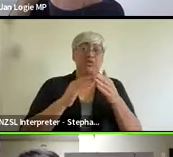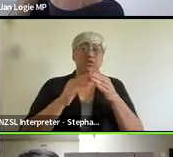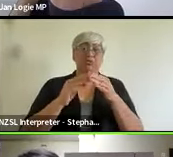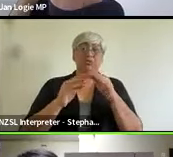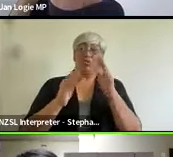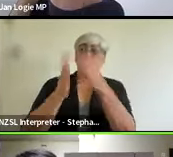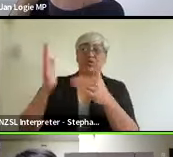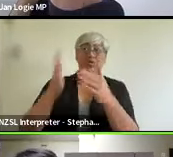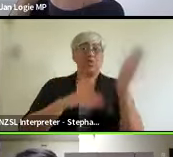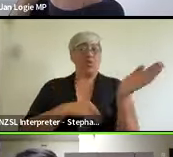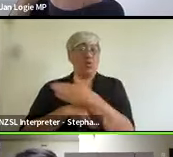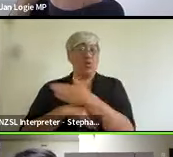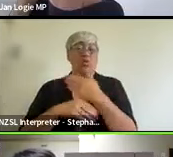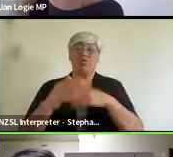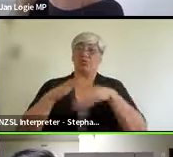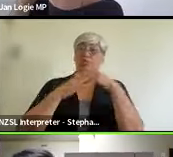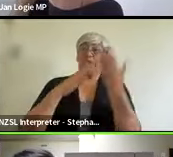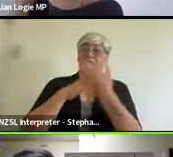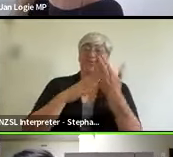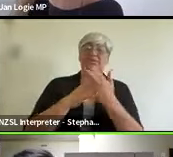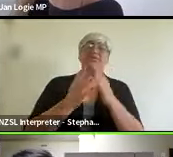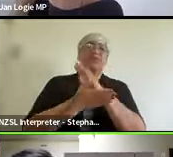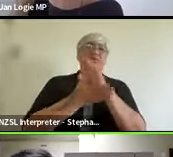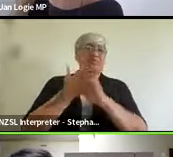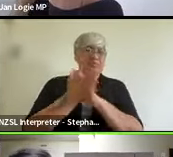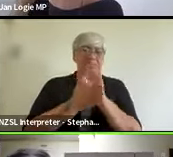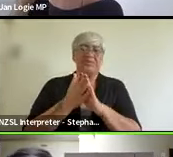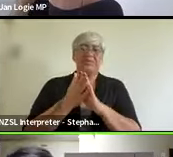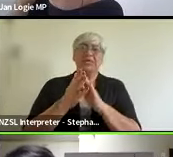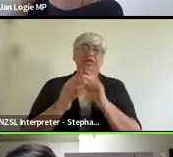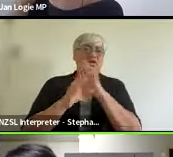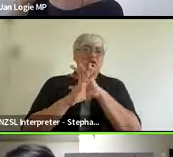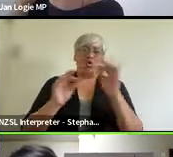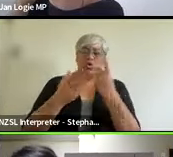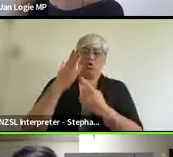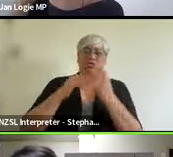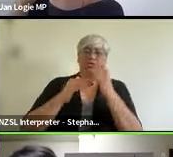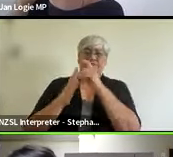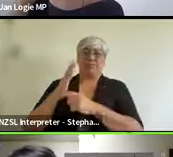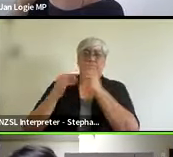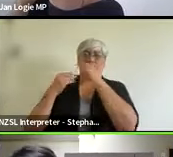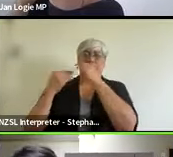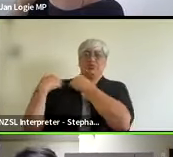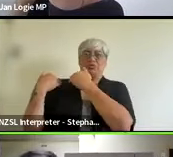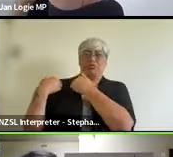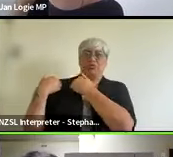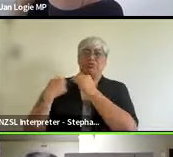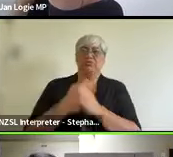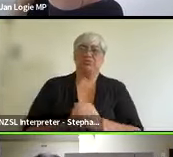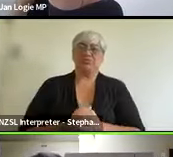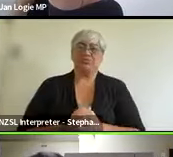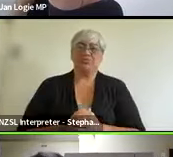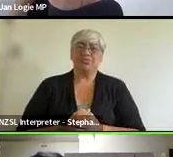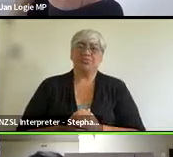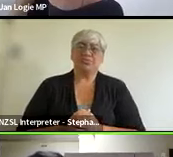accessible. There needs to be a commitment to